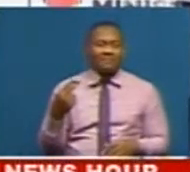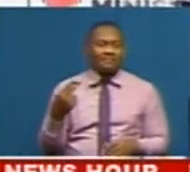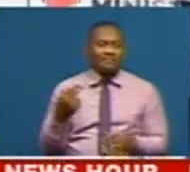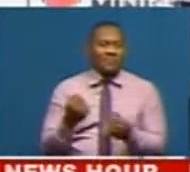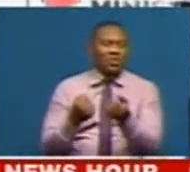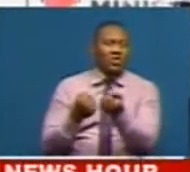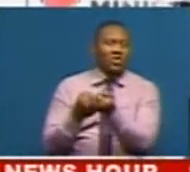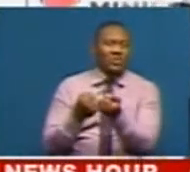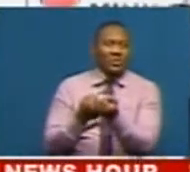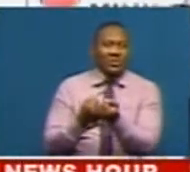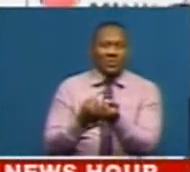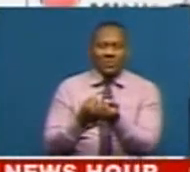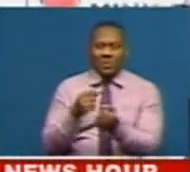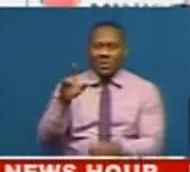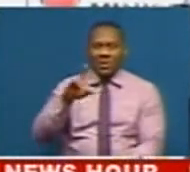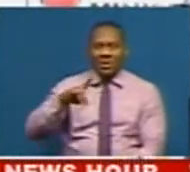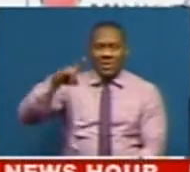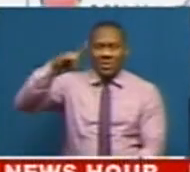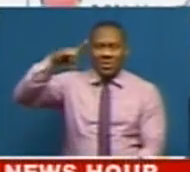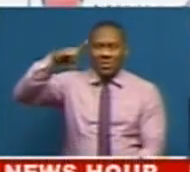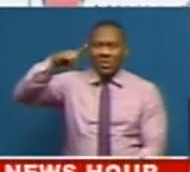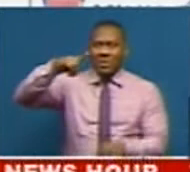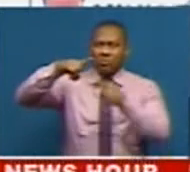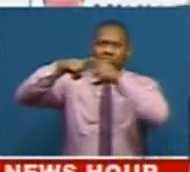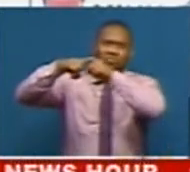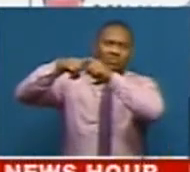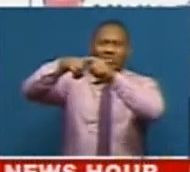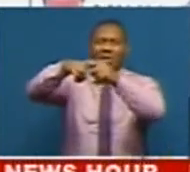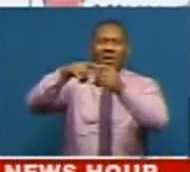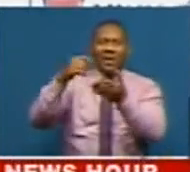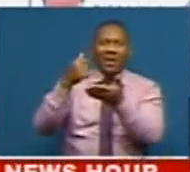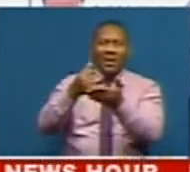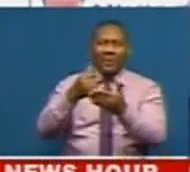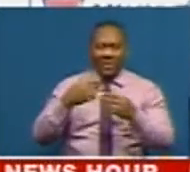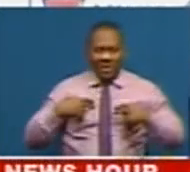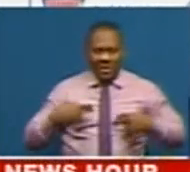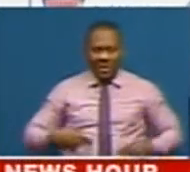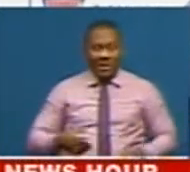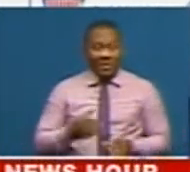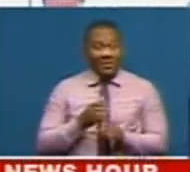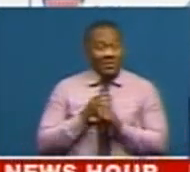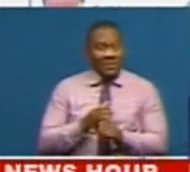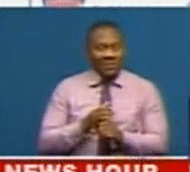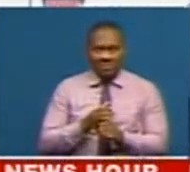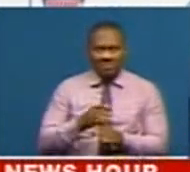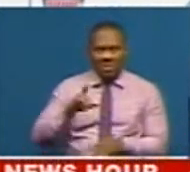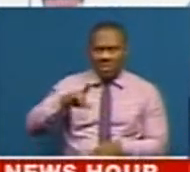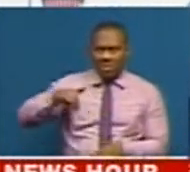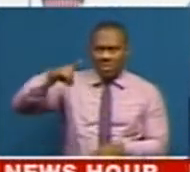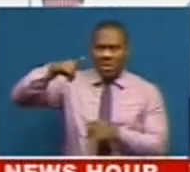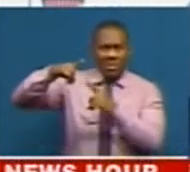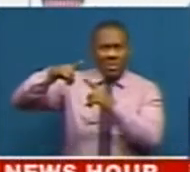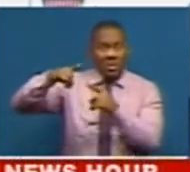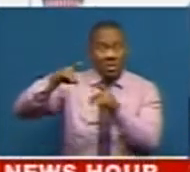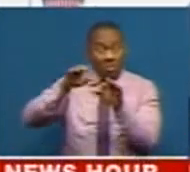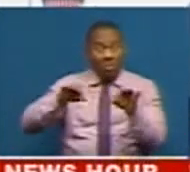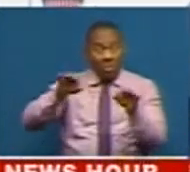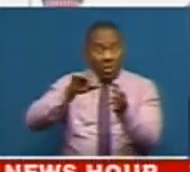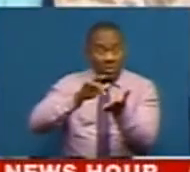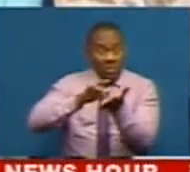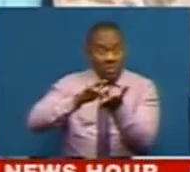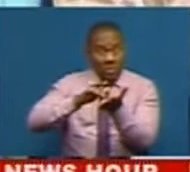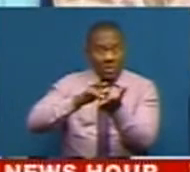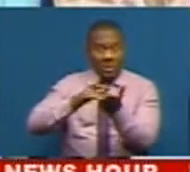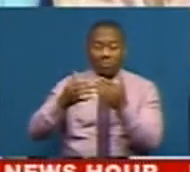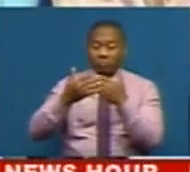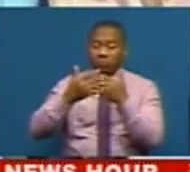support the drone health delivery system aimed at distributing essential drugs and blood.